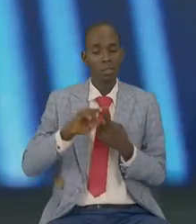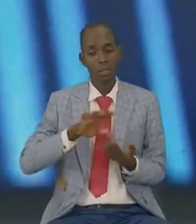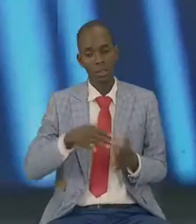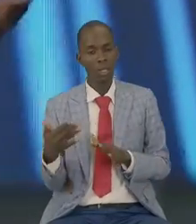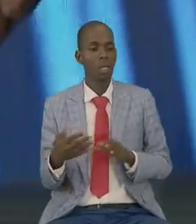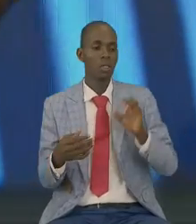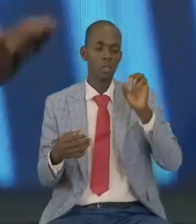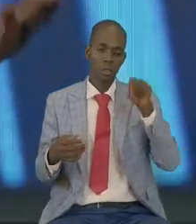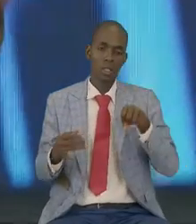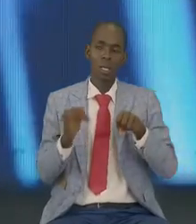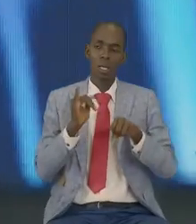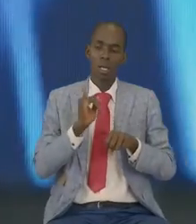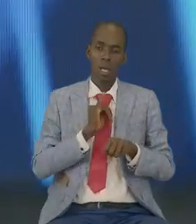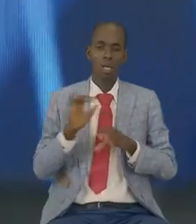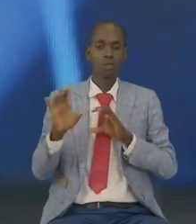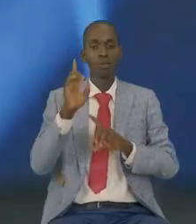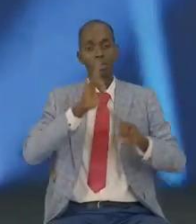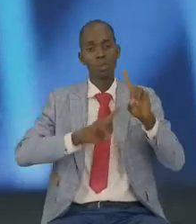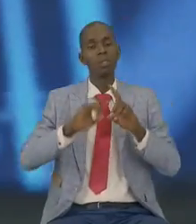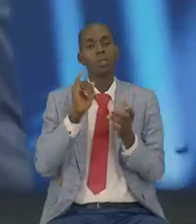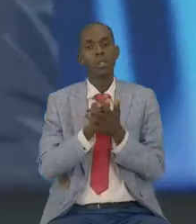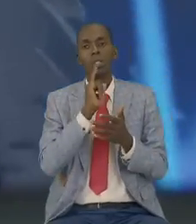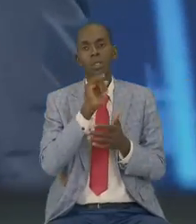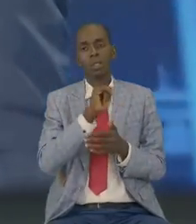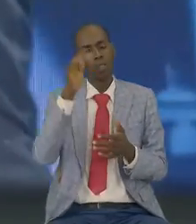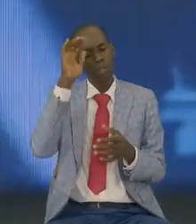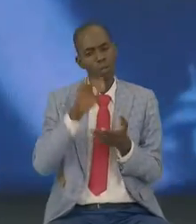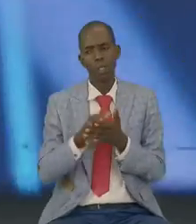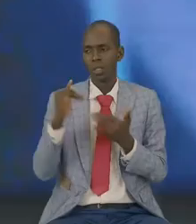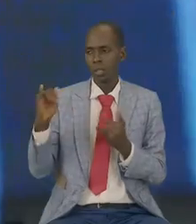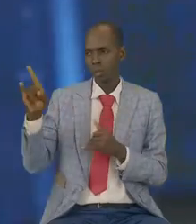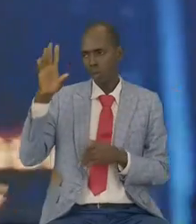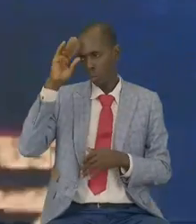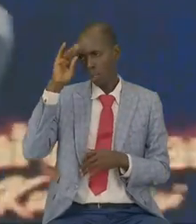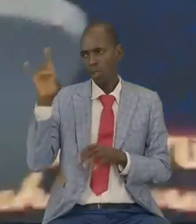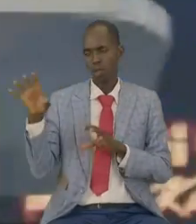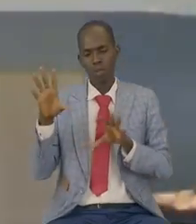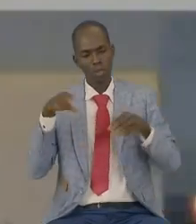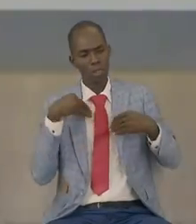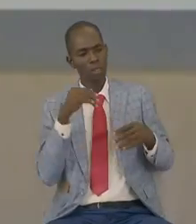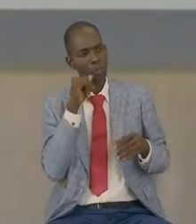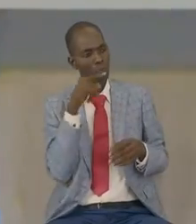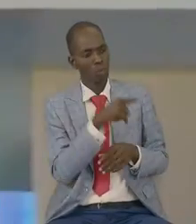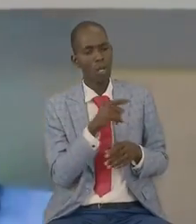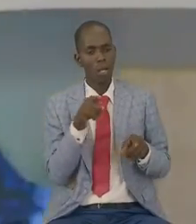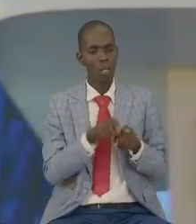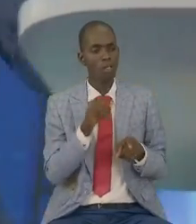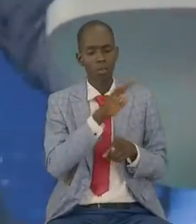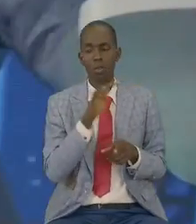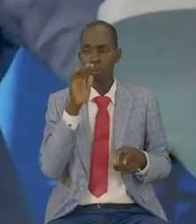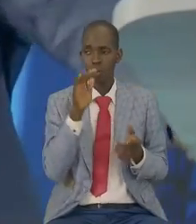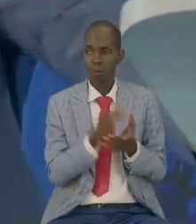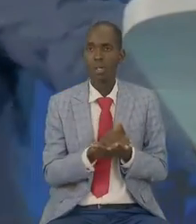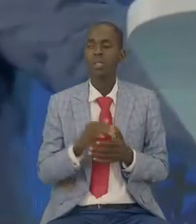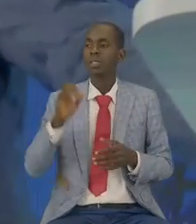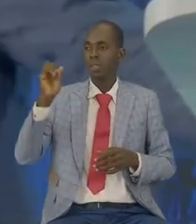do. That is a covenant. Do you take this woman? Yes, I do. And the